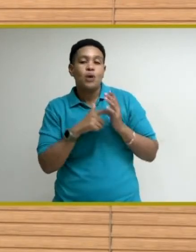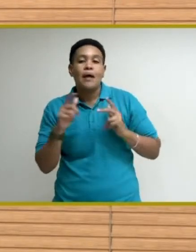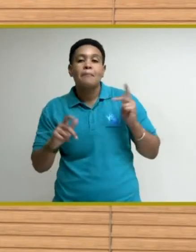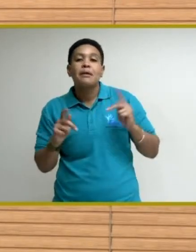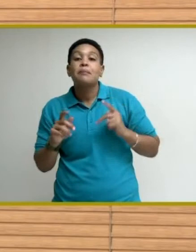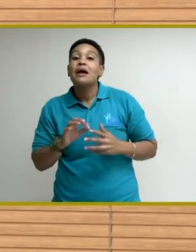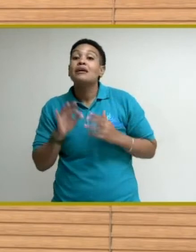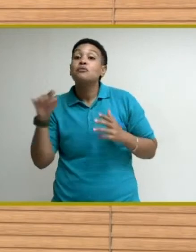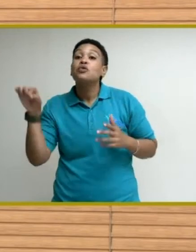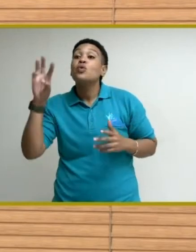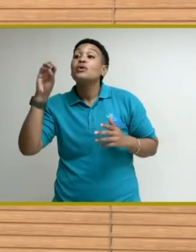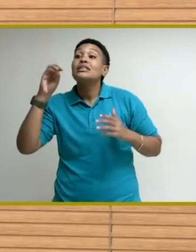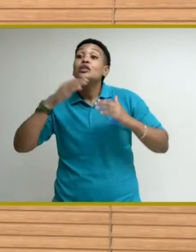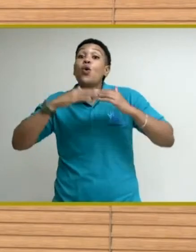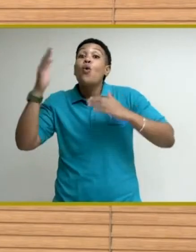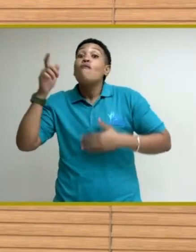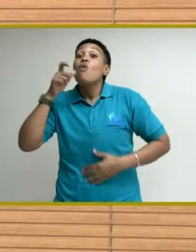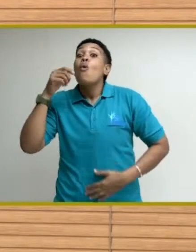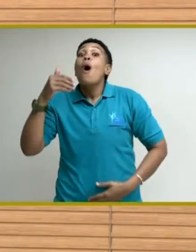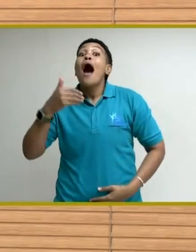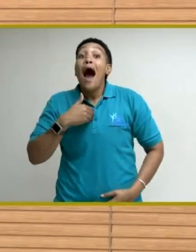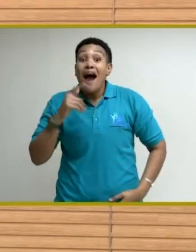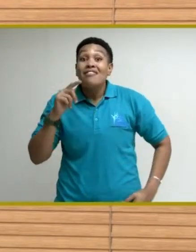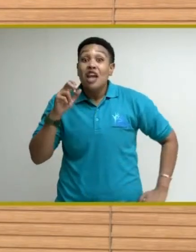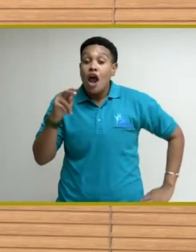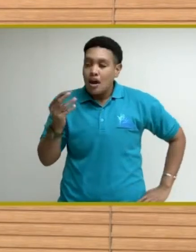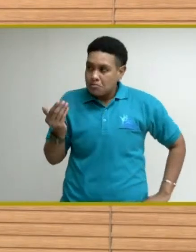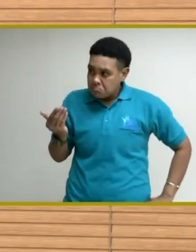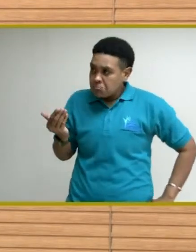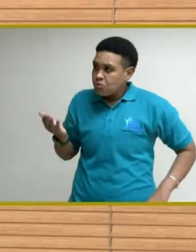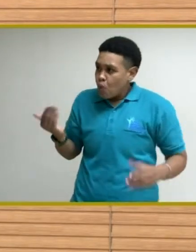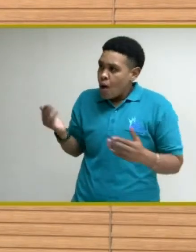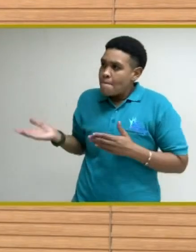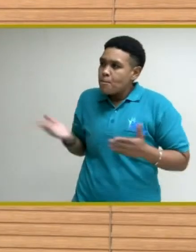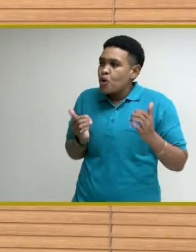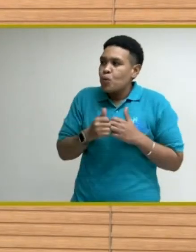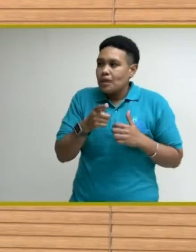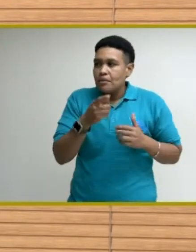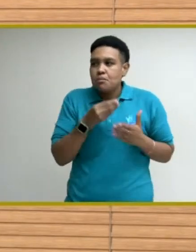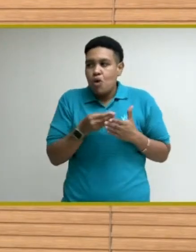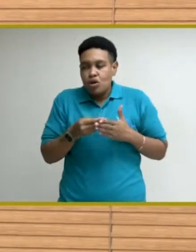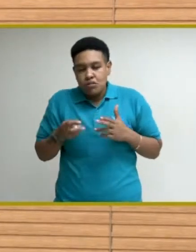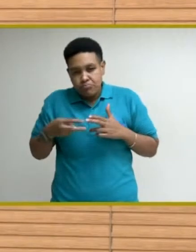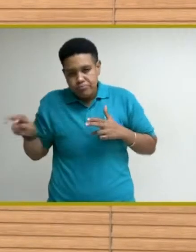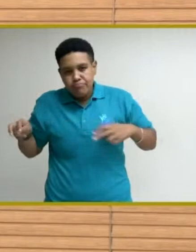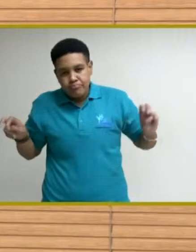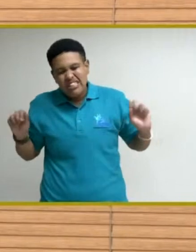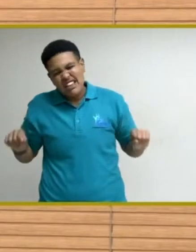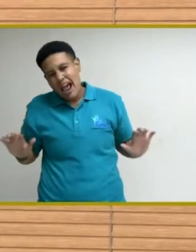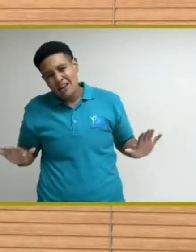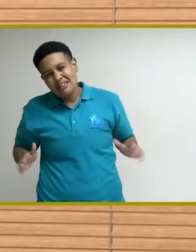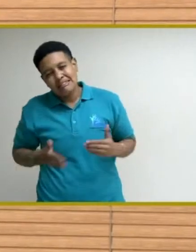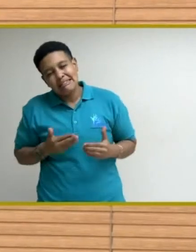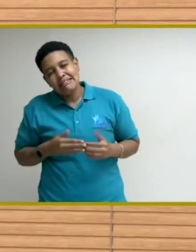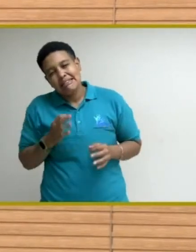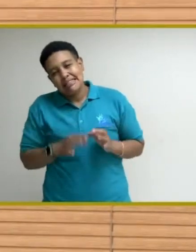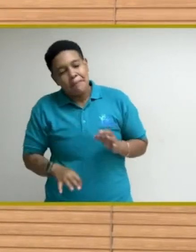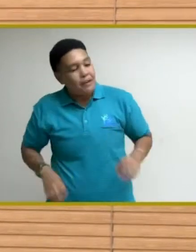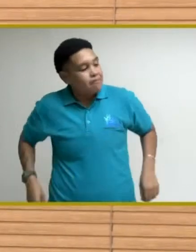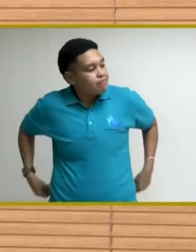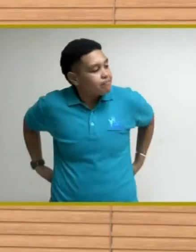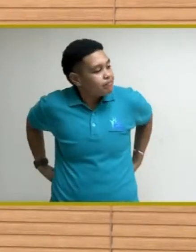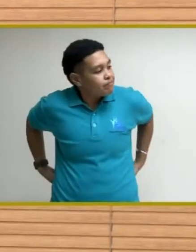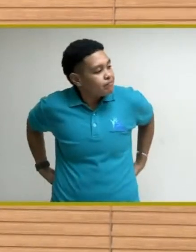especially those 60 years and above who have a TRN, to take it along with them, so that that process can be, so that